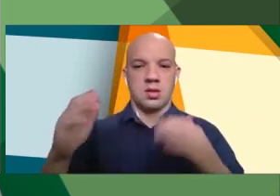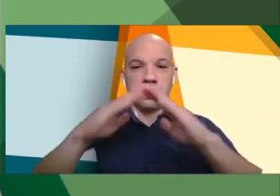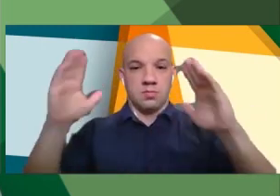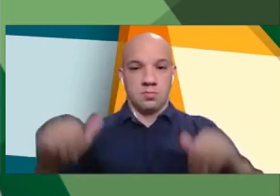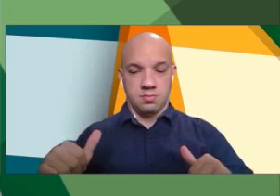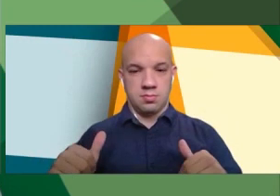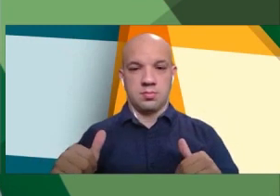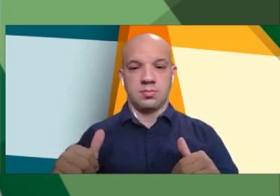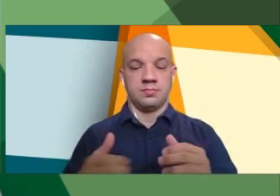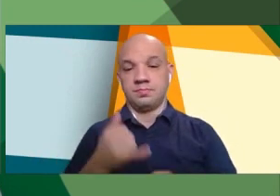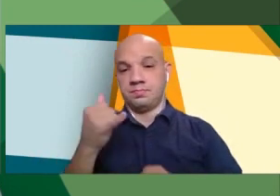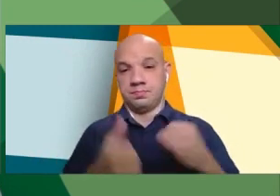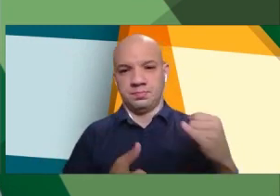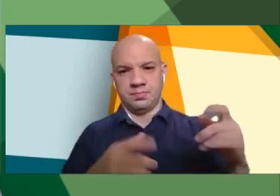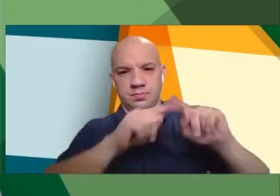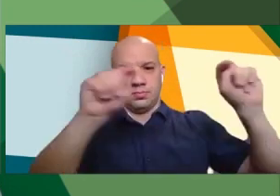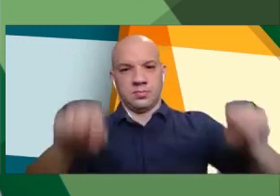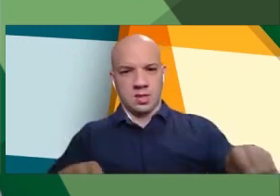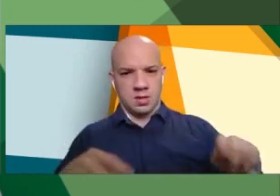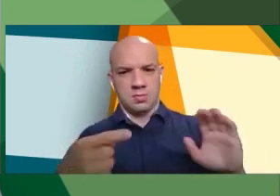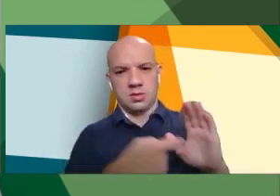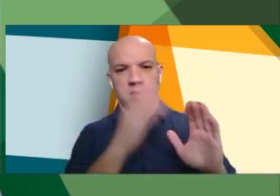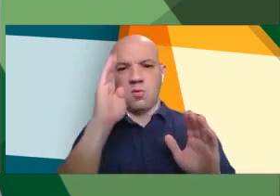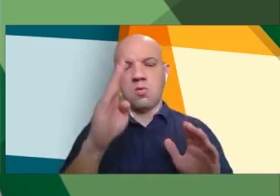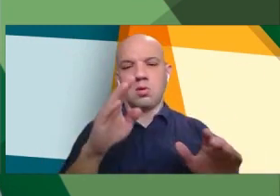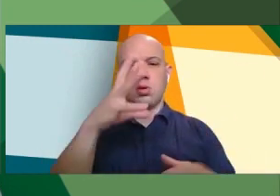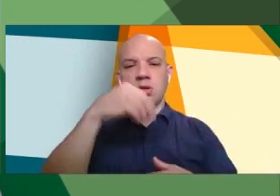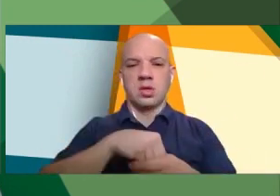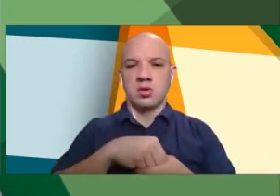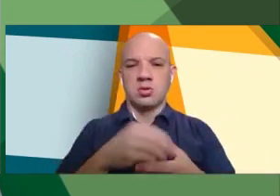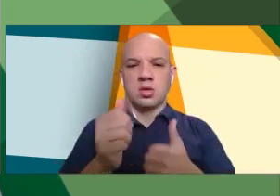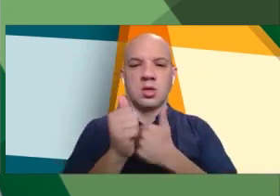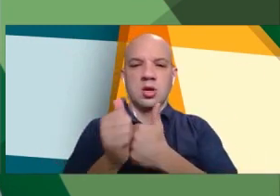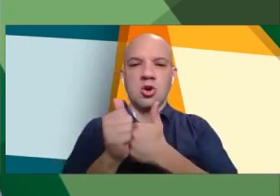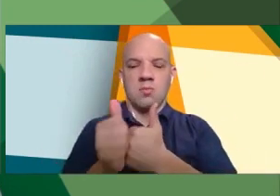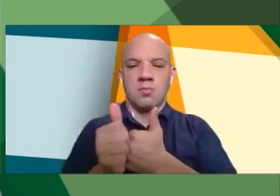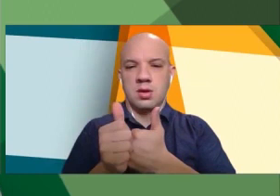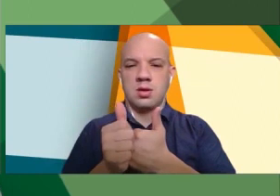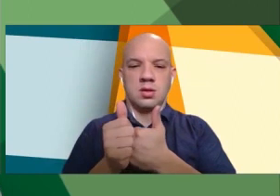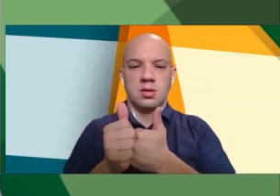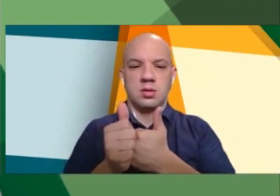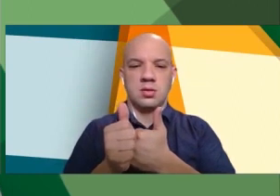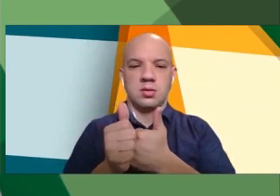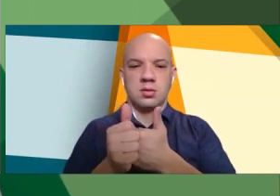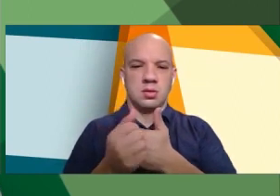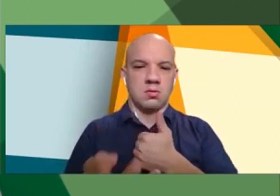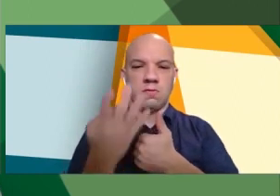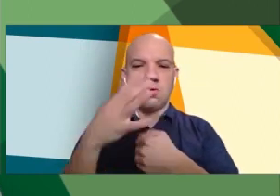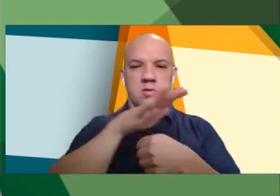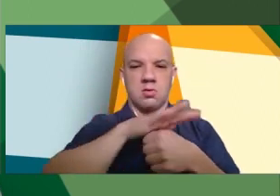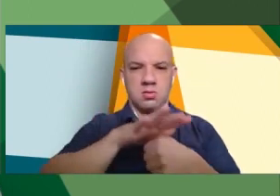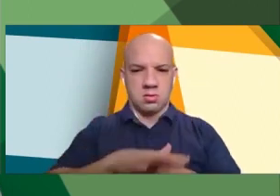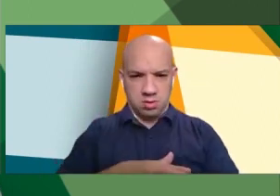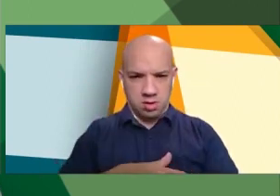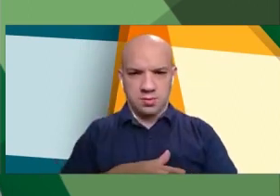quarterly reporting template that will include the compliance in the 4 areas